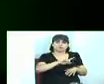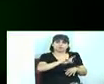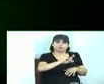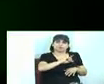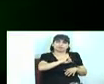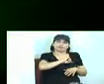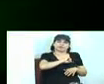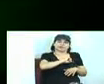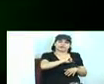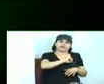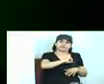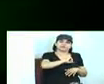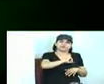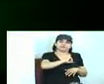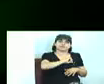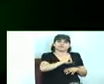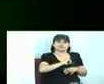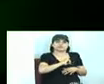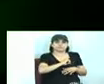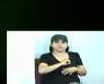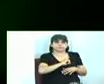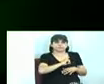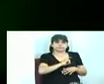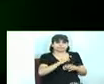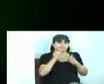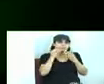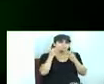for us.